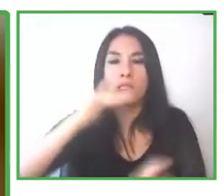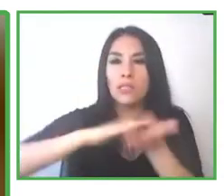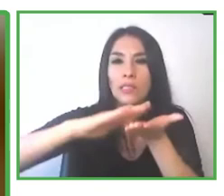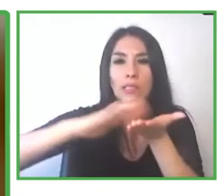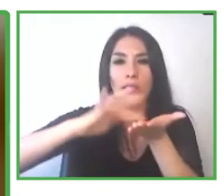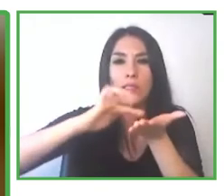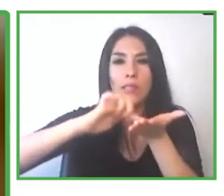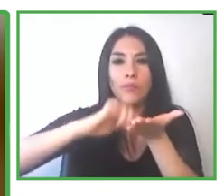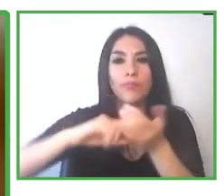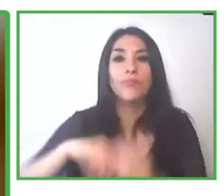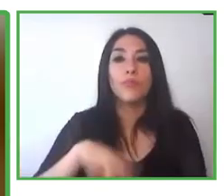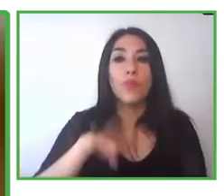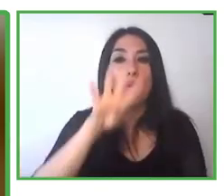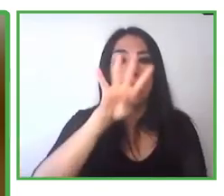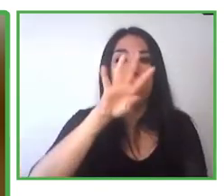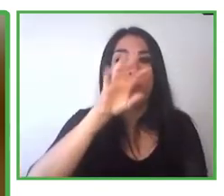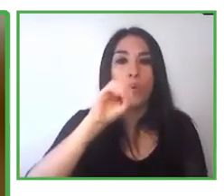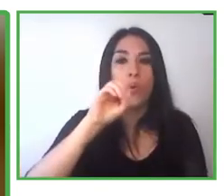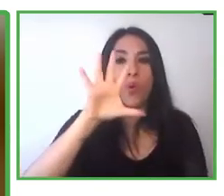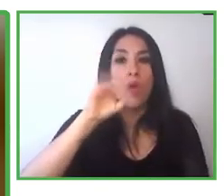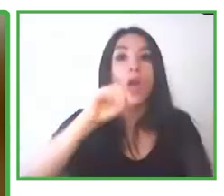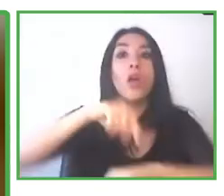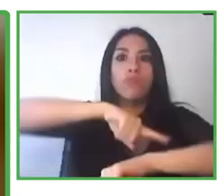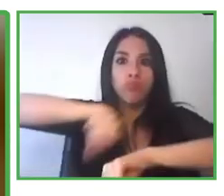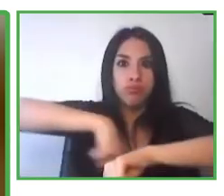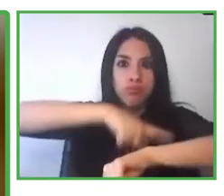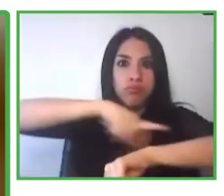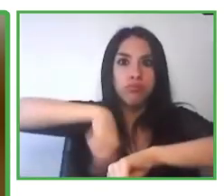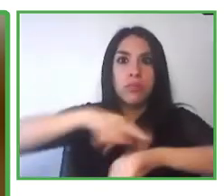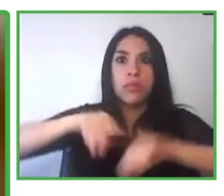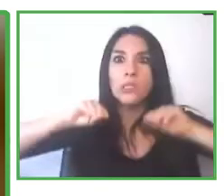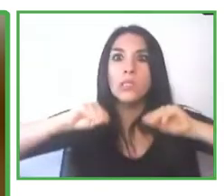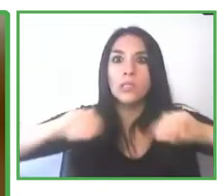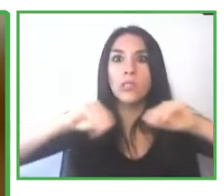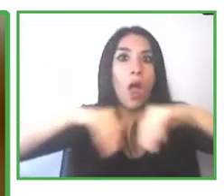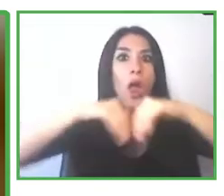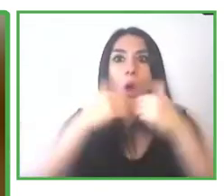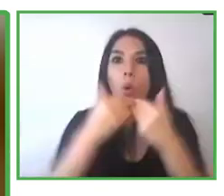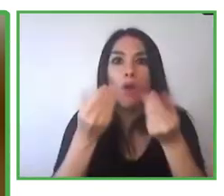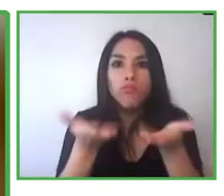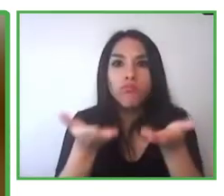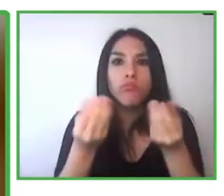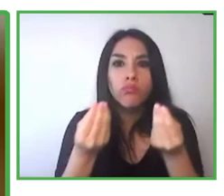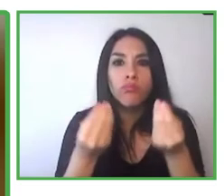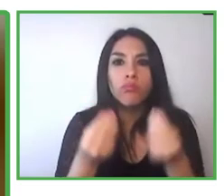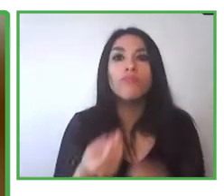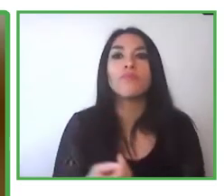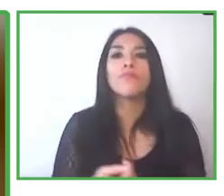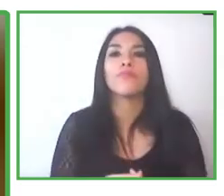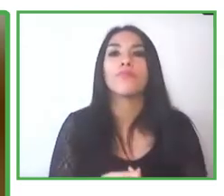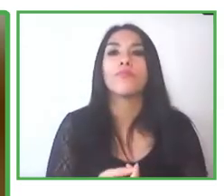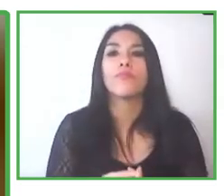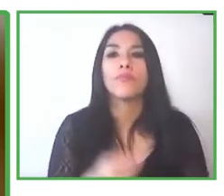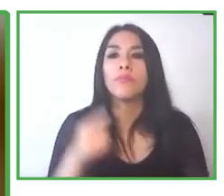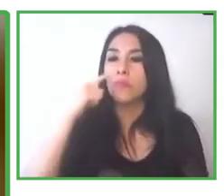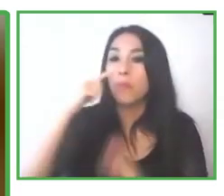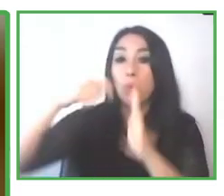50 hours of training minimum, and we'll provide them with the necessary material